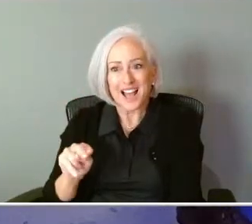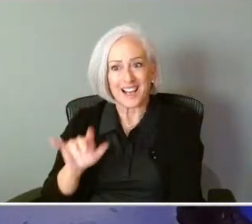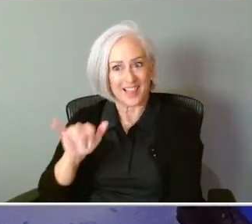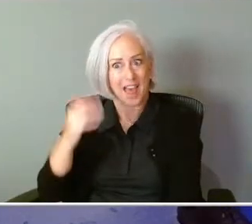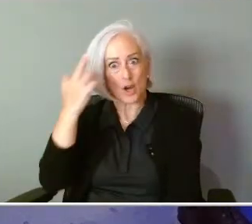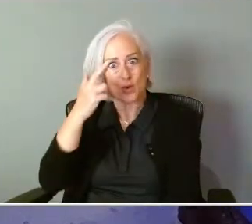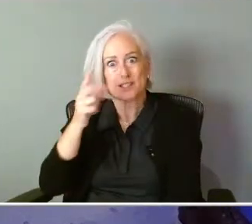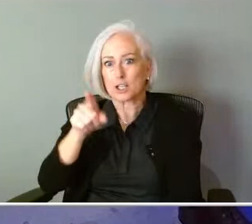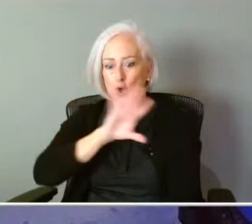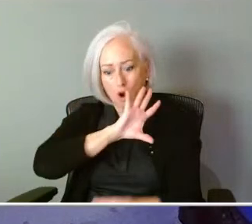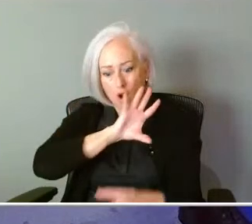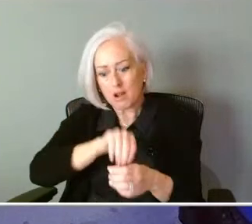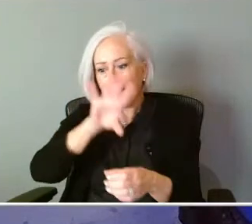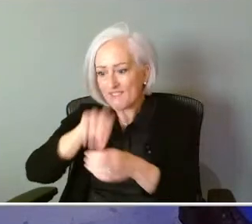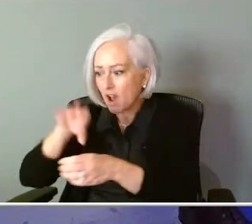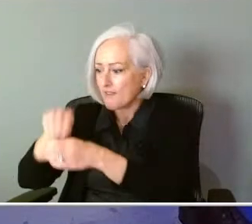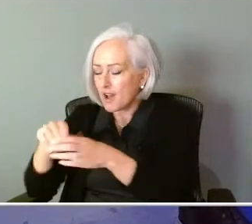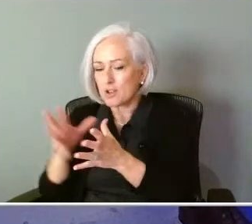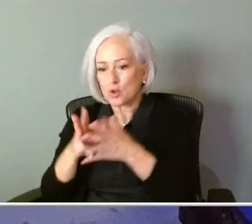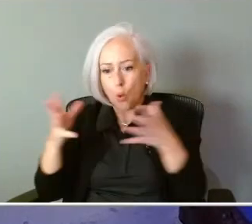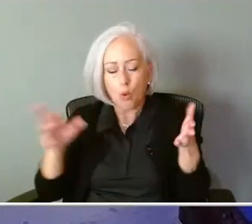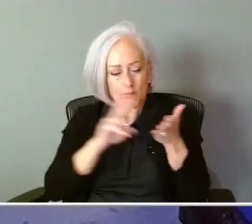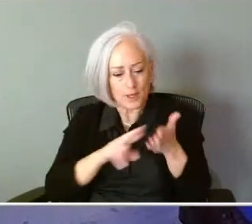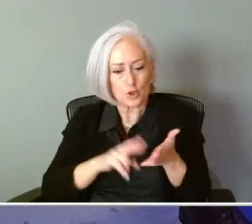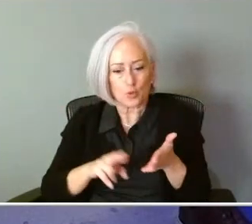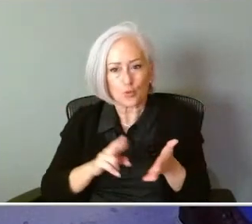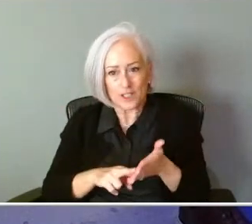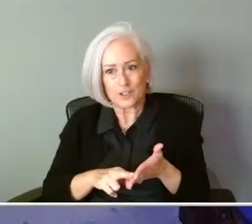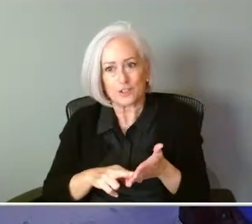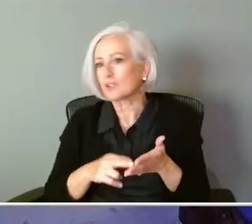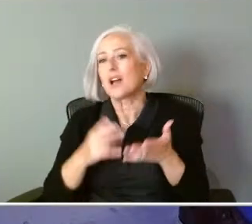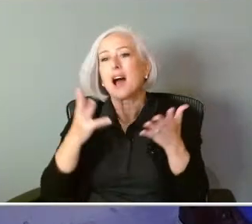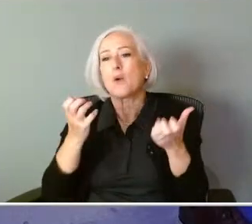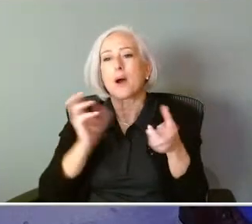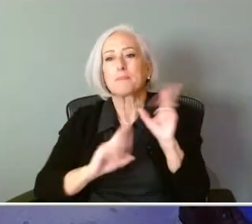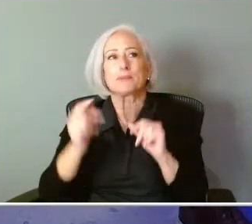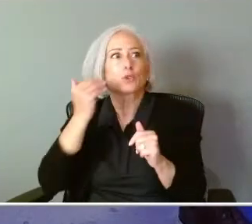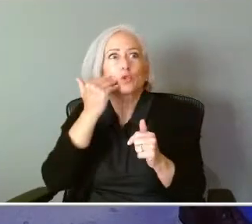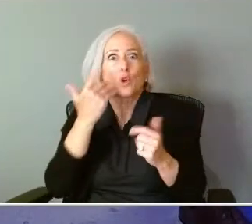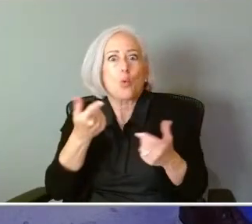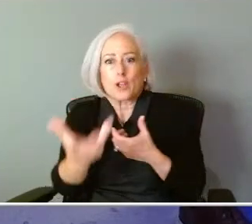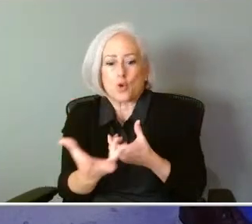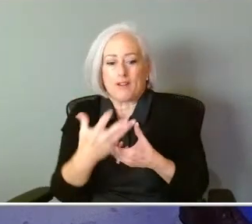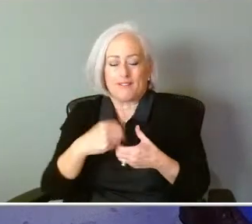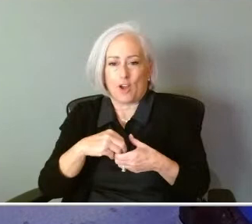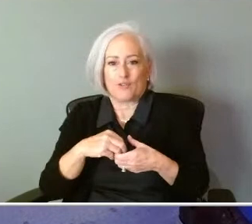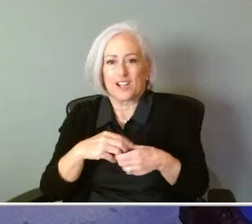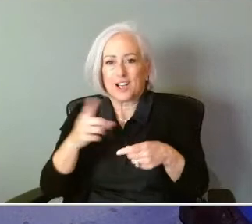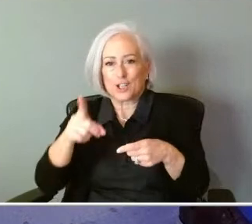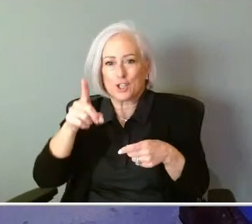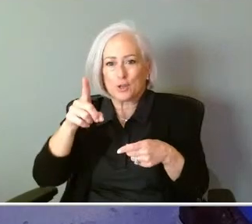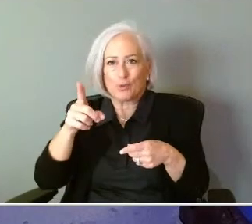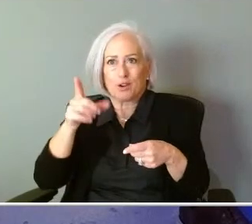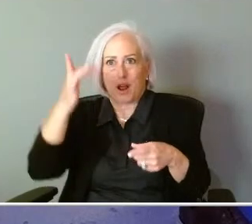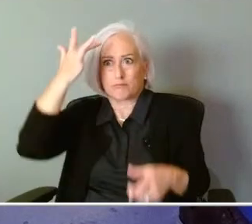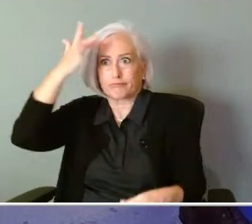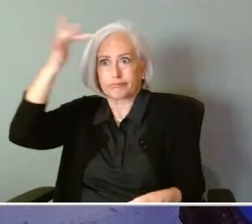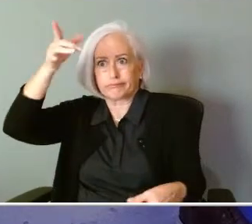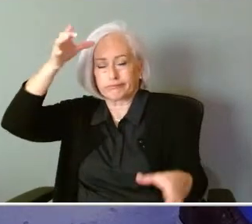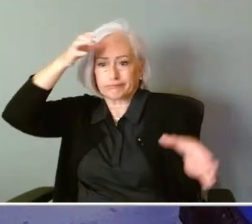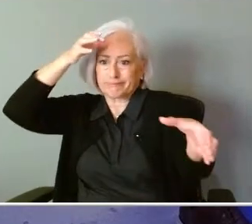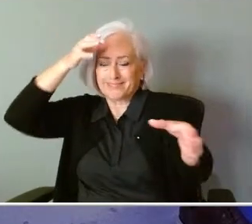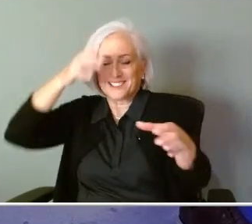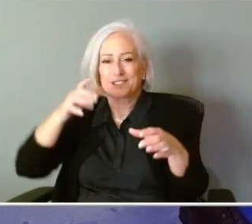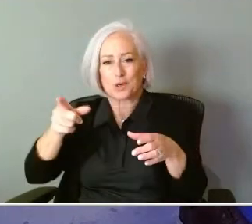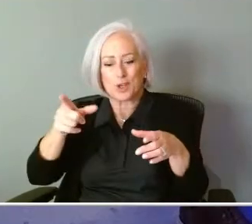much research, and I want to kind of go down the line so that folks know exactly what you're involved in. We're not geniuses, so you're going to have to kind of talk to them in my terms. Talk to them like you're